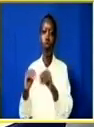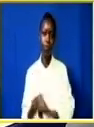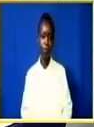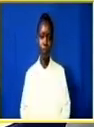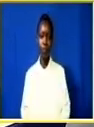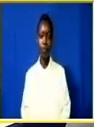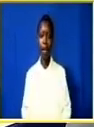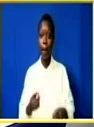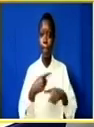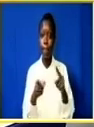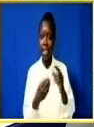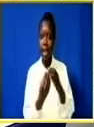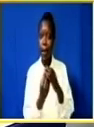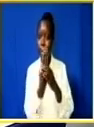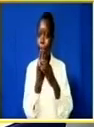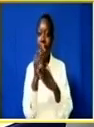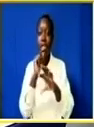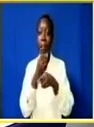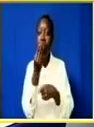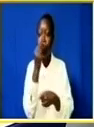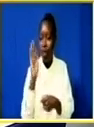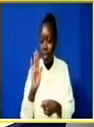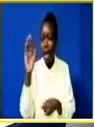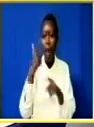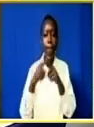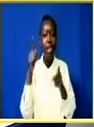They make their own food. Mm-hmm. But for